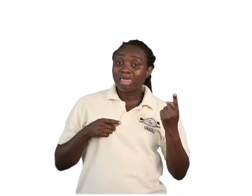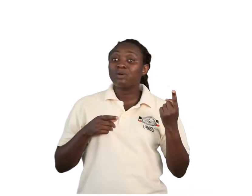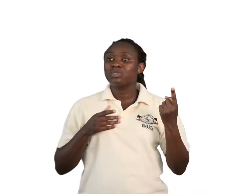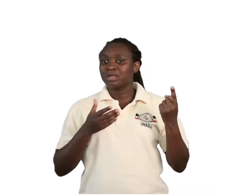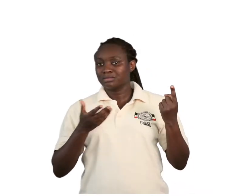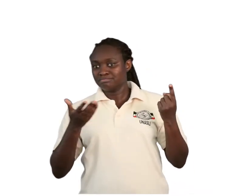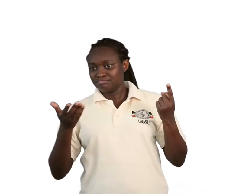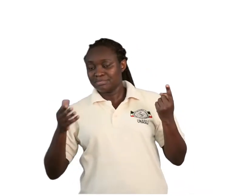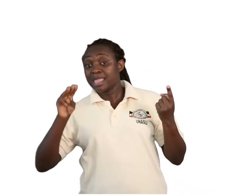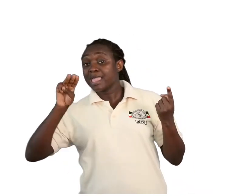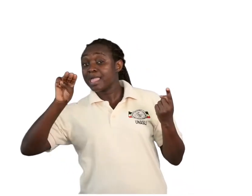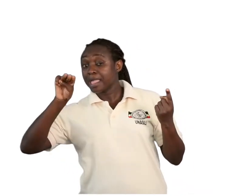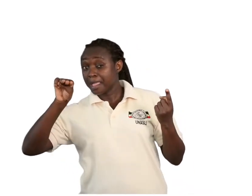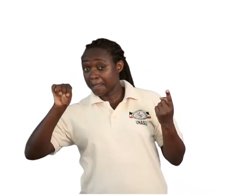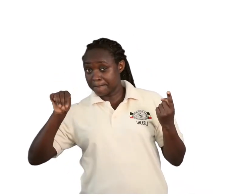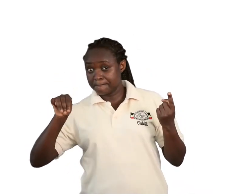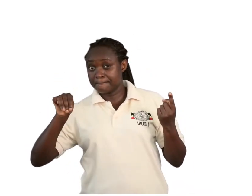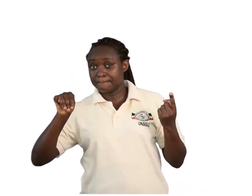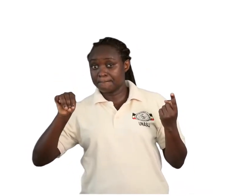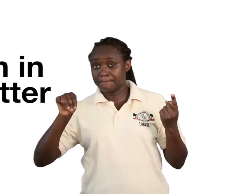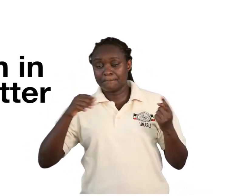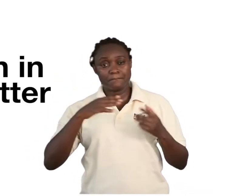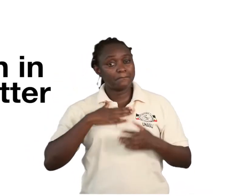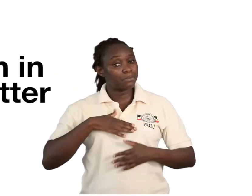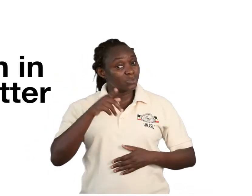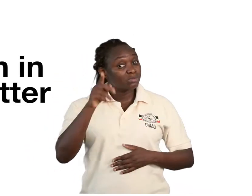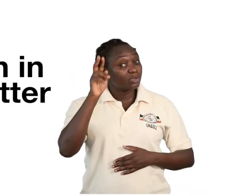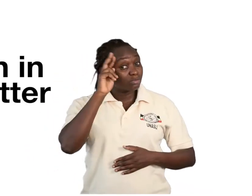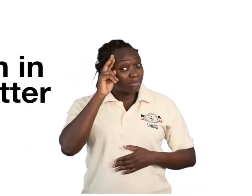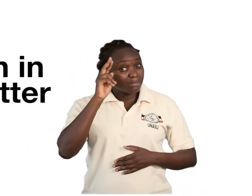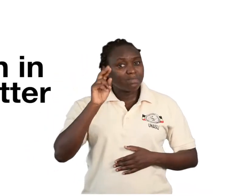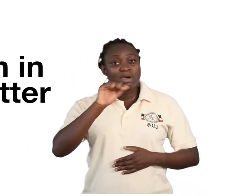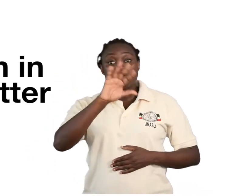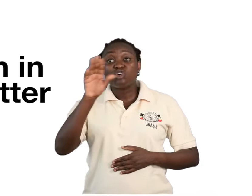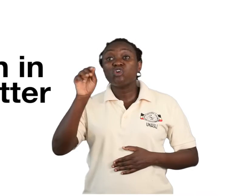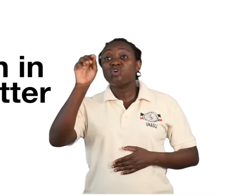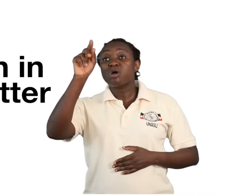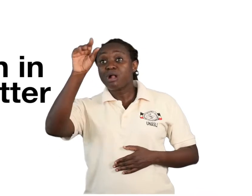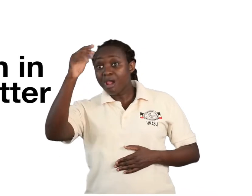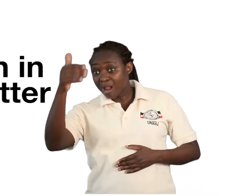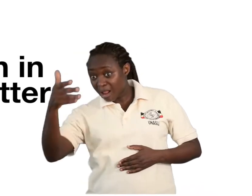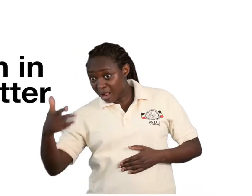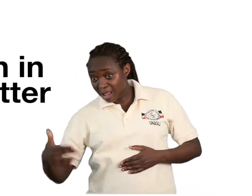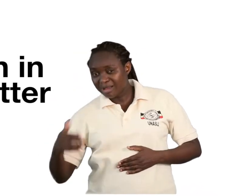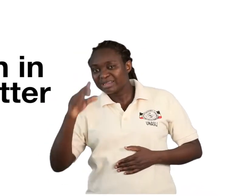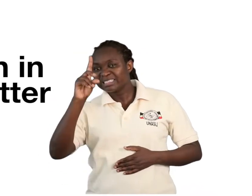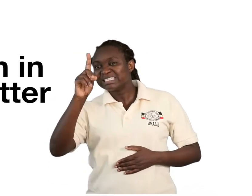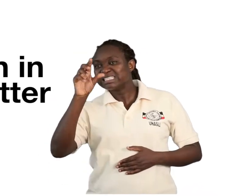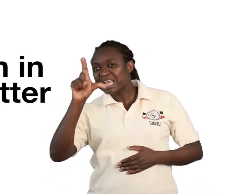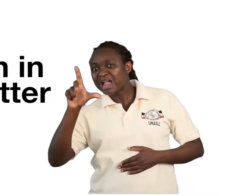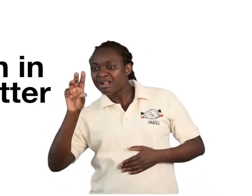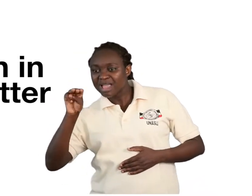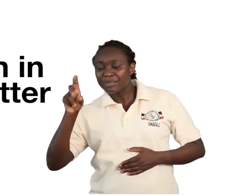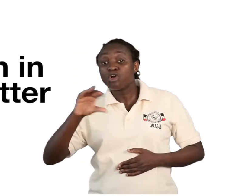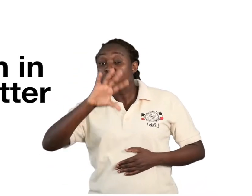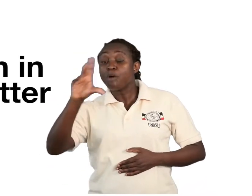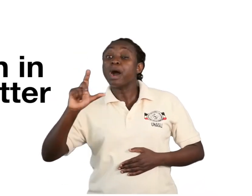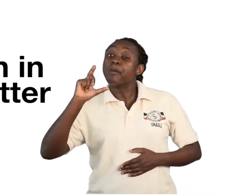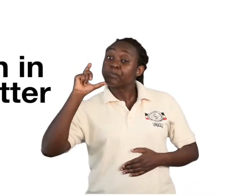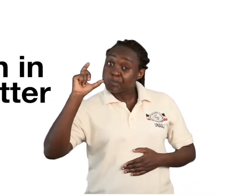is M. But please note, all these numerals are written in